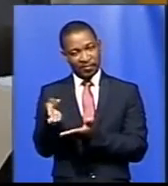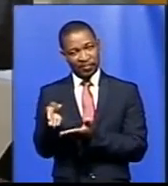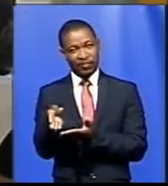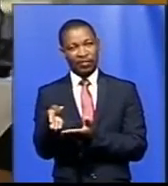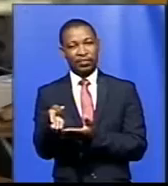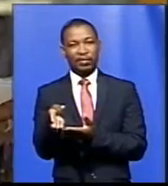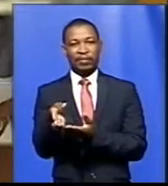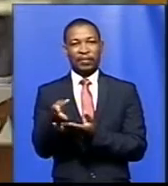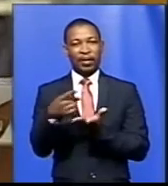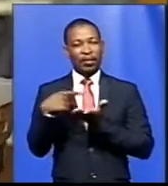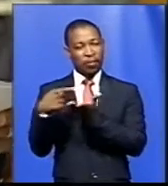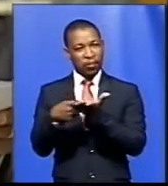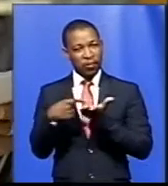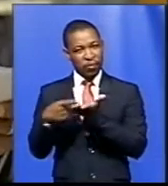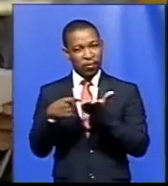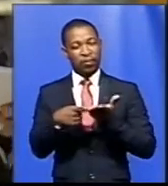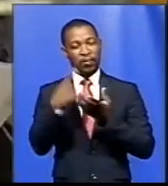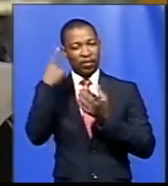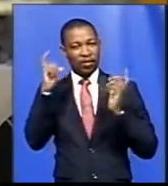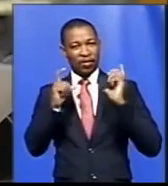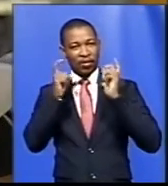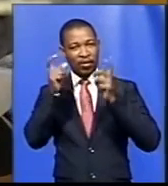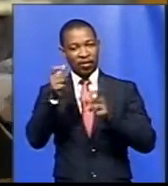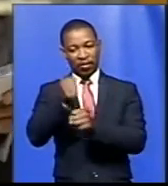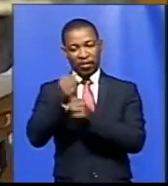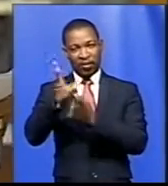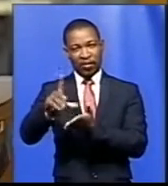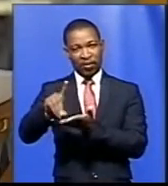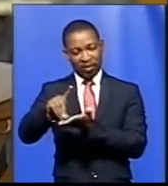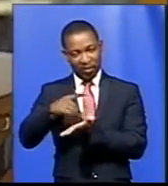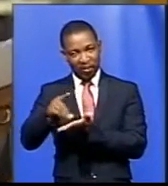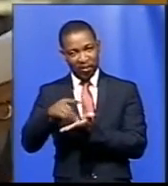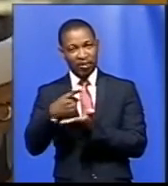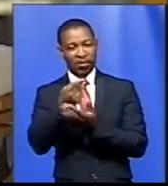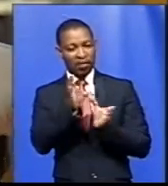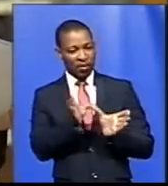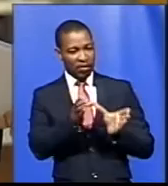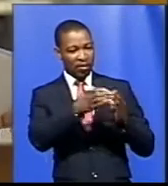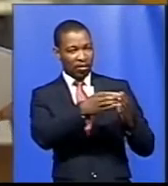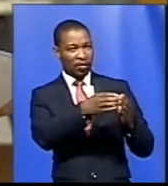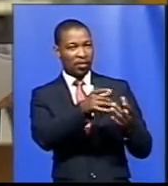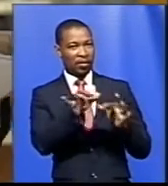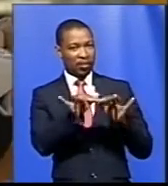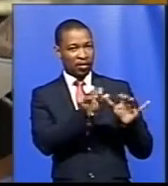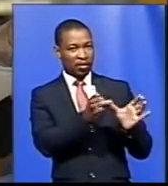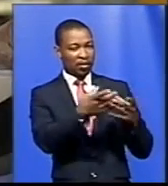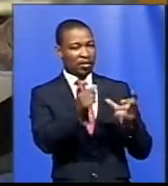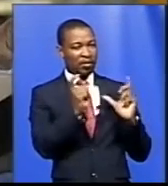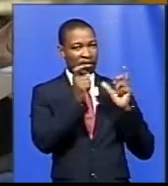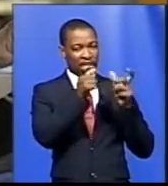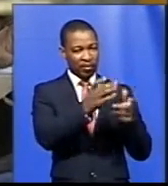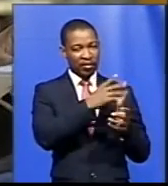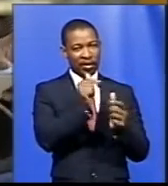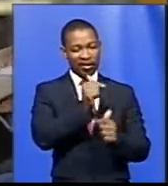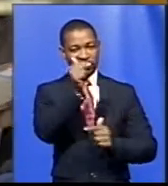Speaker, negotiations on public service salaries are the prerogative of the Bargaining Council, which comprises the government and trade